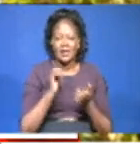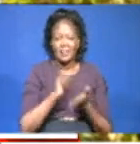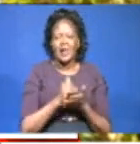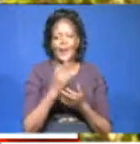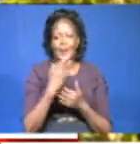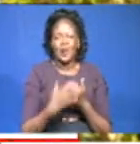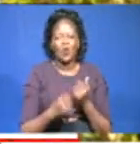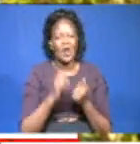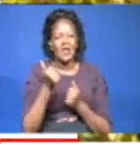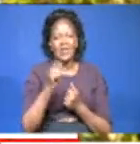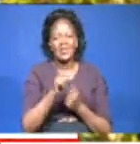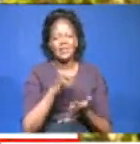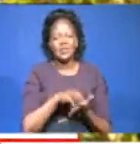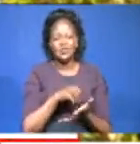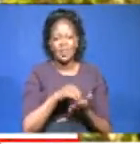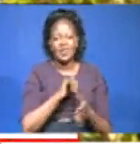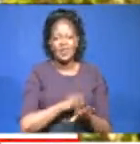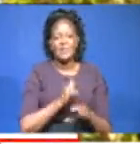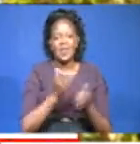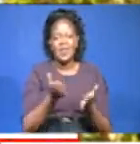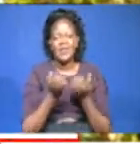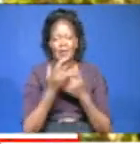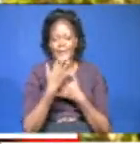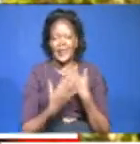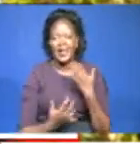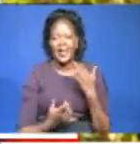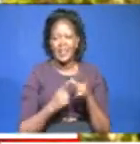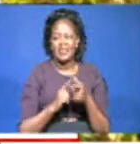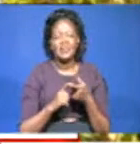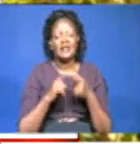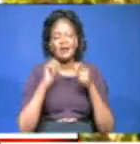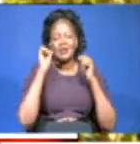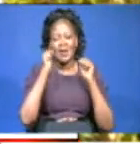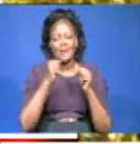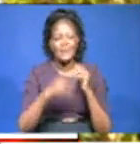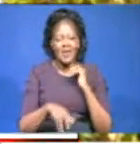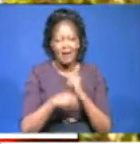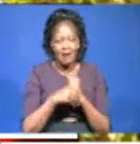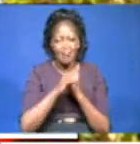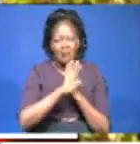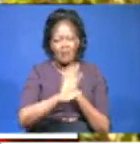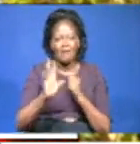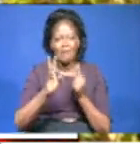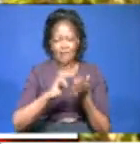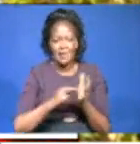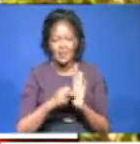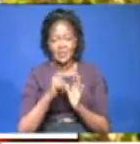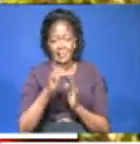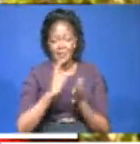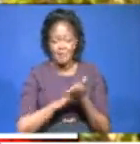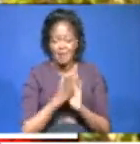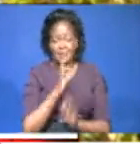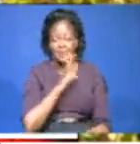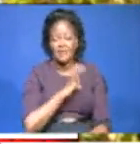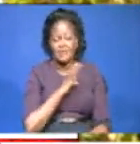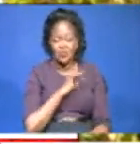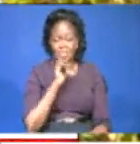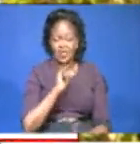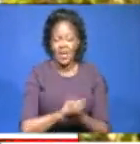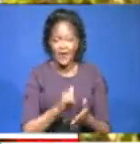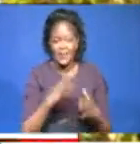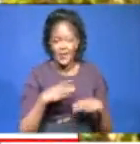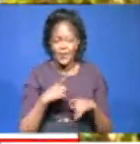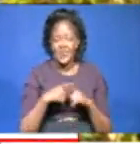any other situation where they require that blood, then it can be added to them. So you see, this becomes a benefit to that person. Yes,